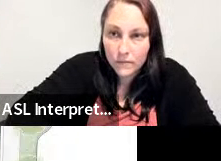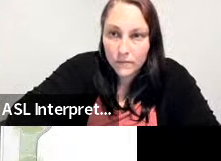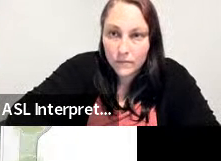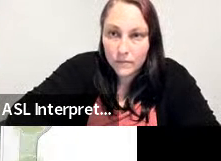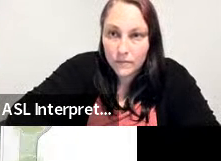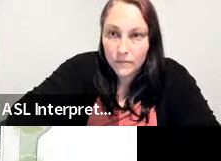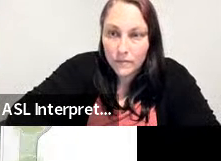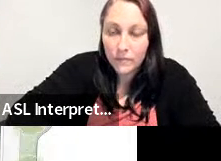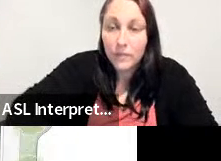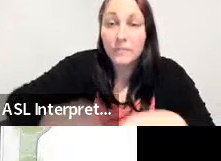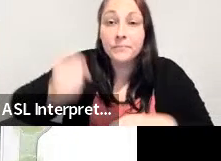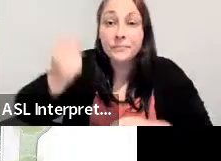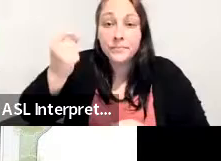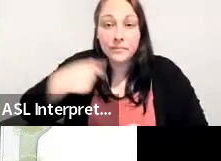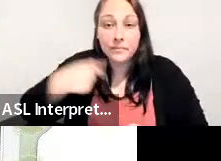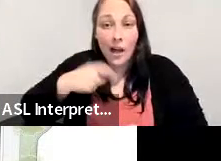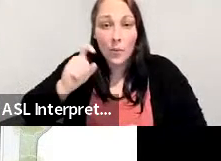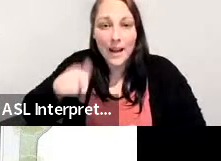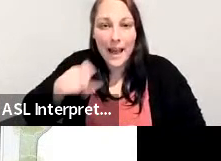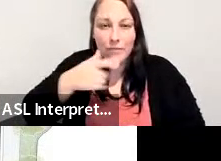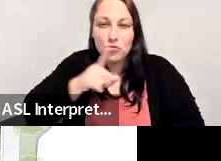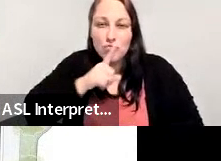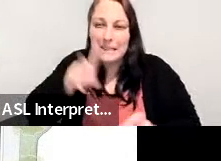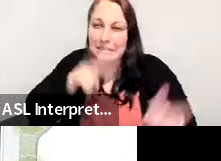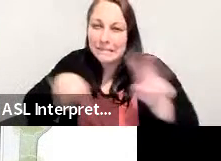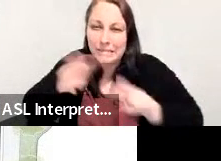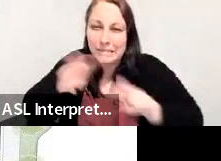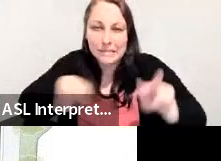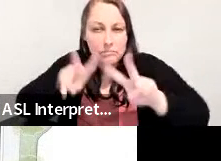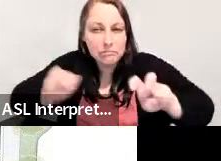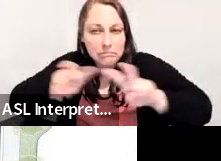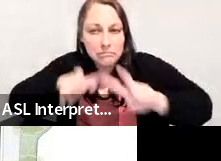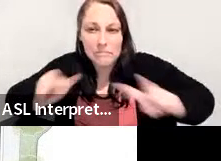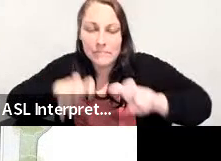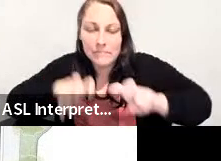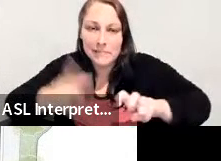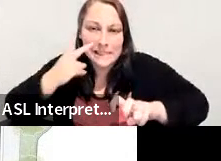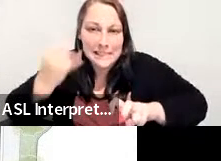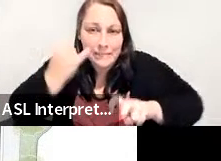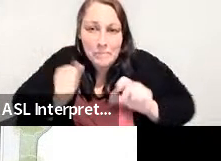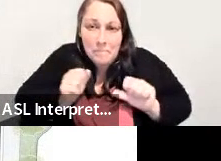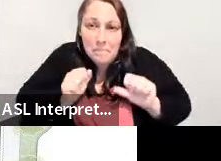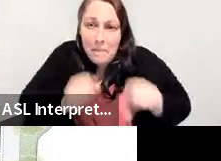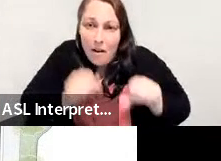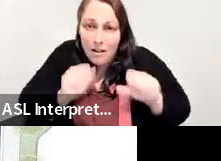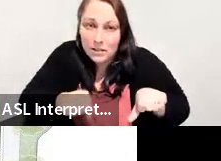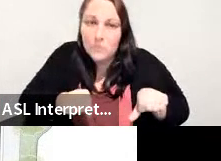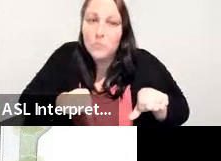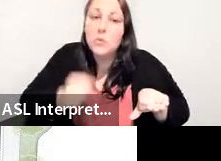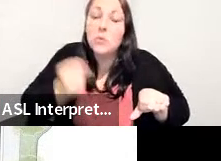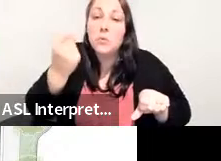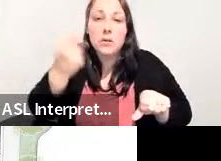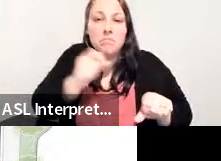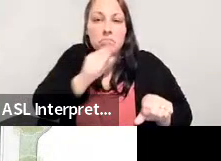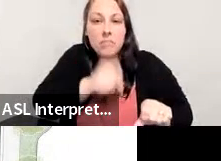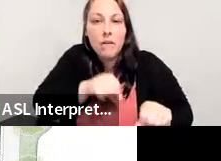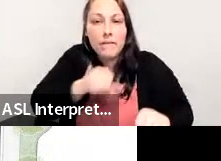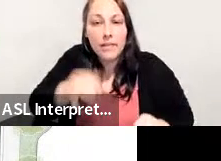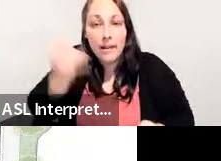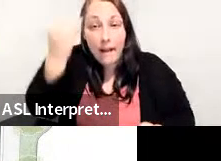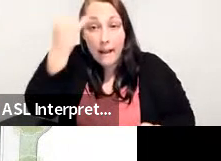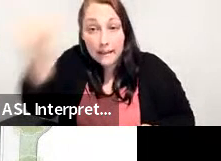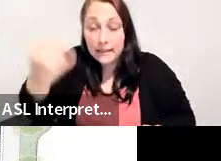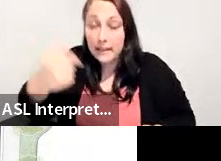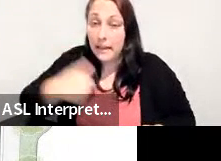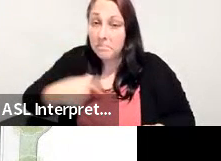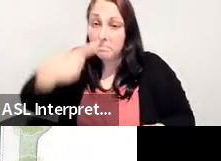Skip, I mean, I love your intention, but it seems like it would be a real challenge to accomplish a ramp, but certainly something we could look at.